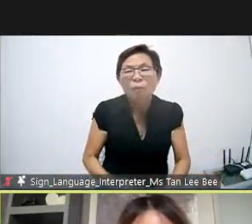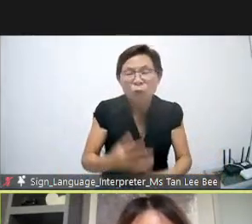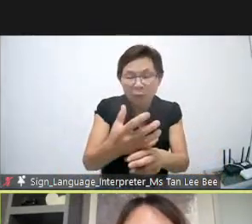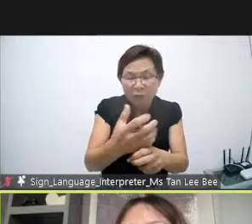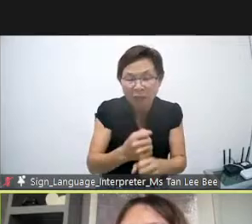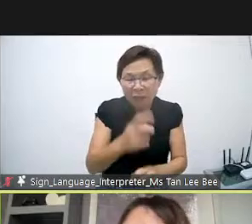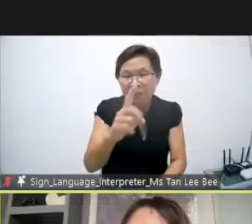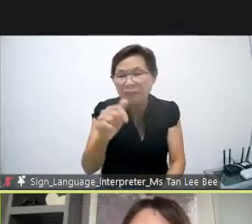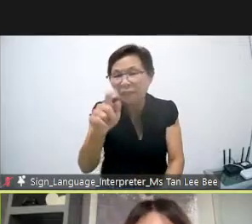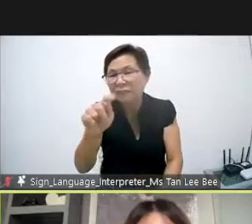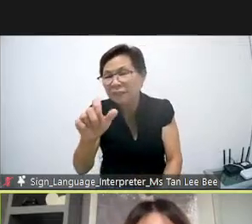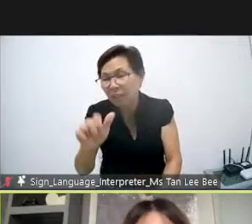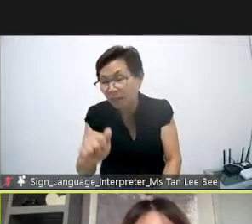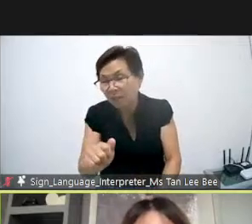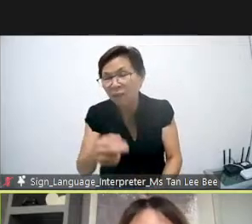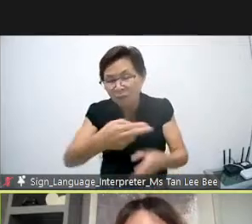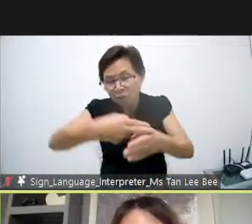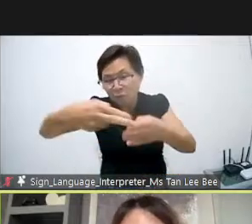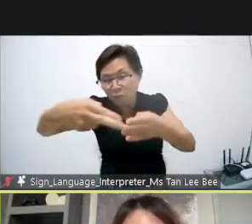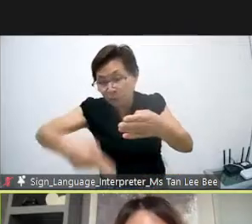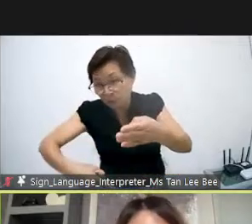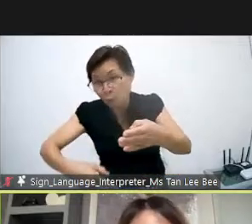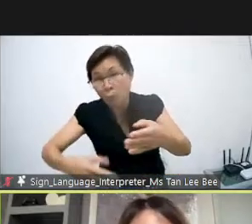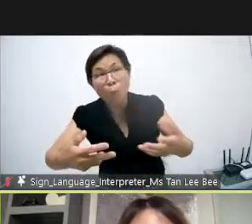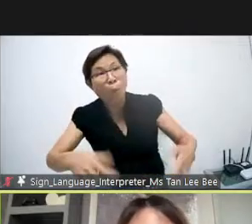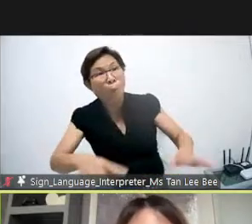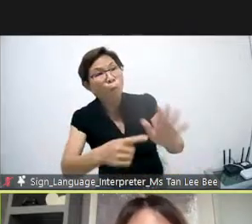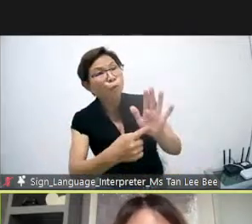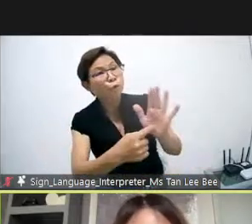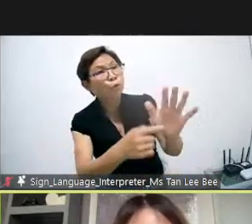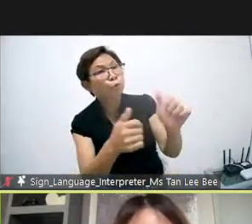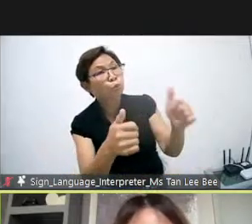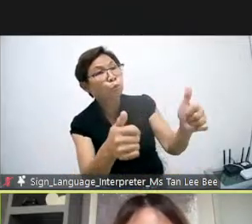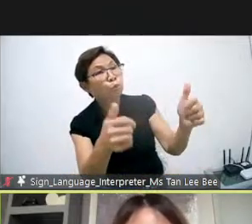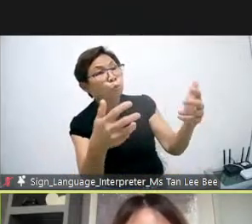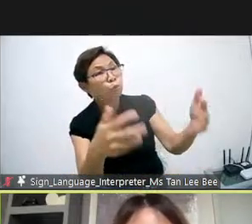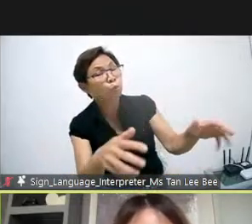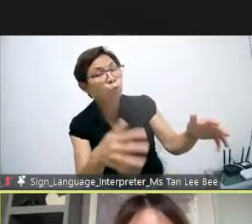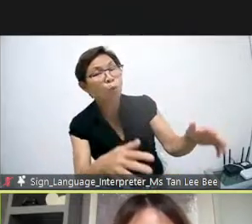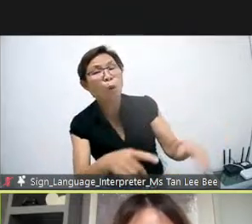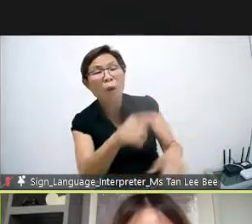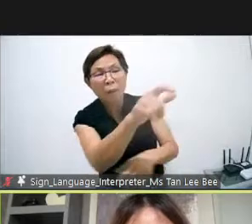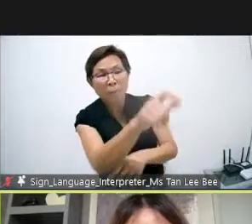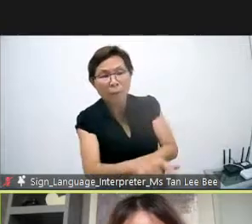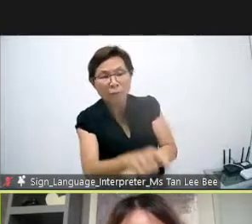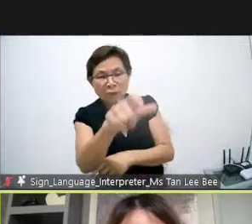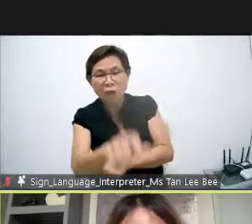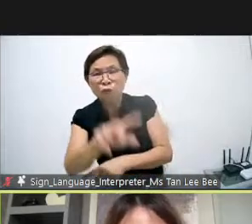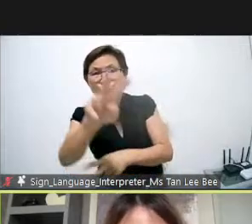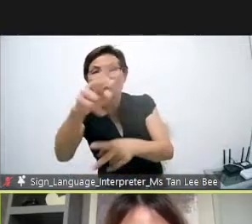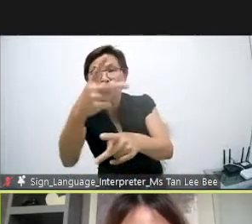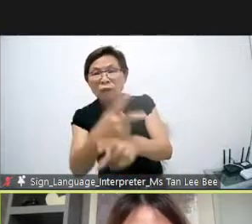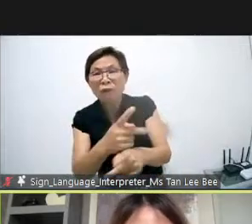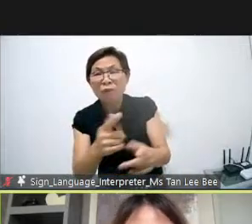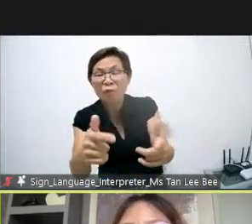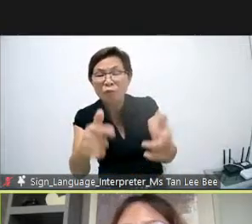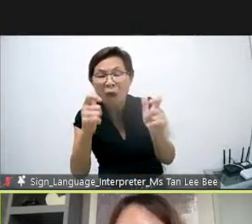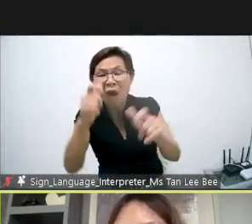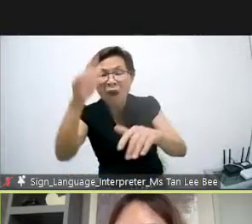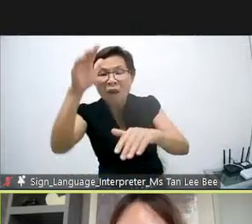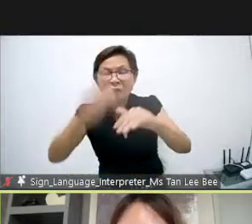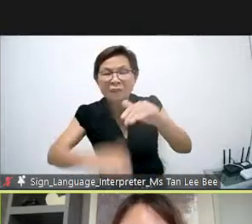6 months. The result is quite amazing. Blind people could perform 2 times faster than